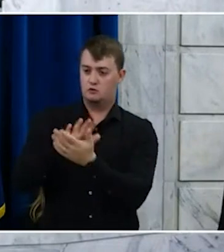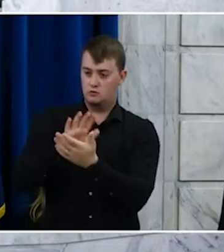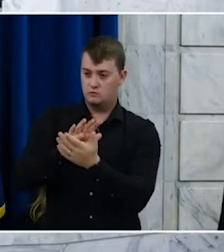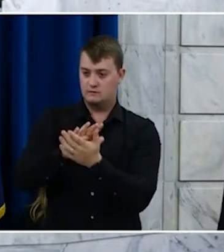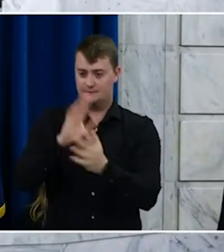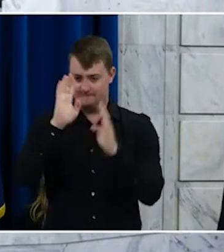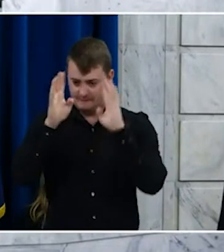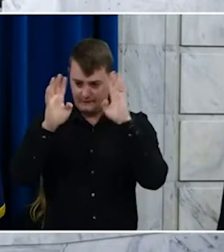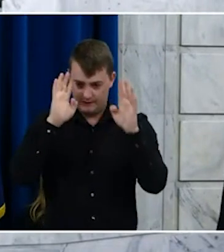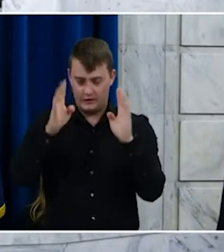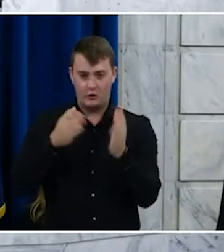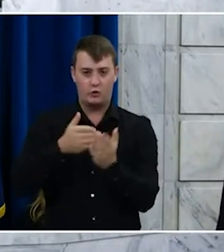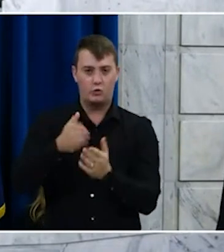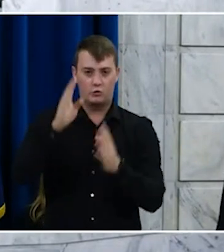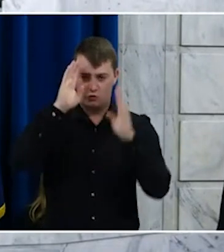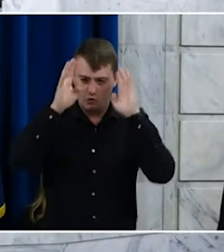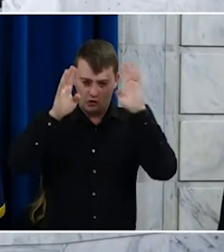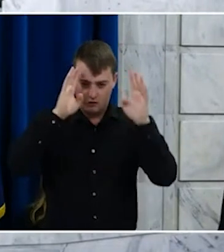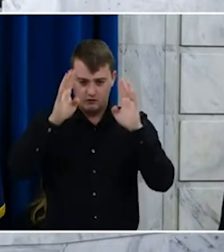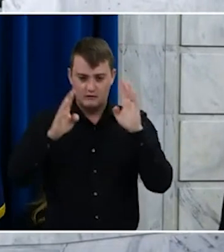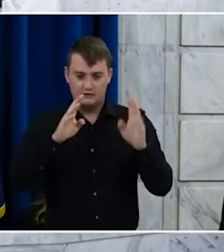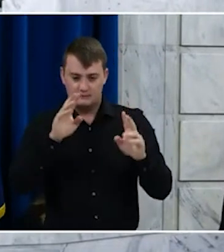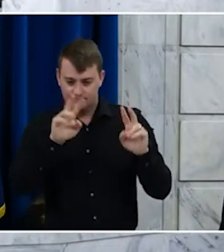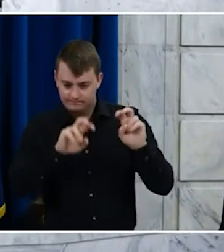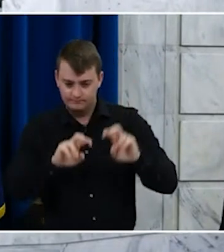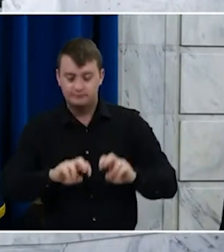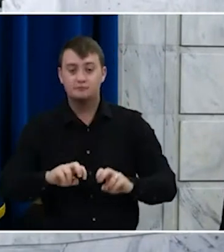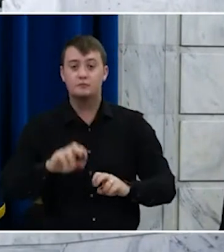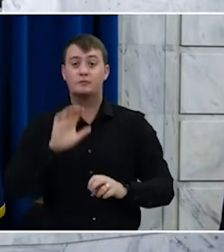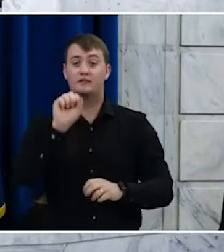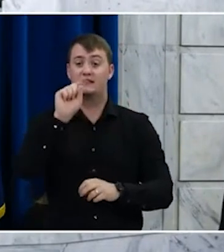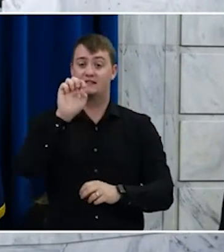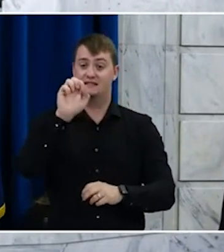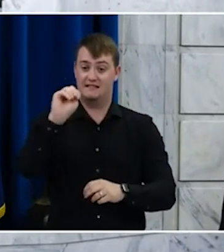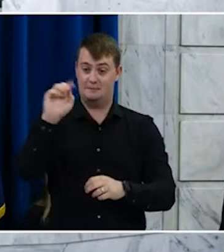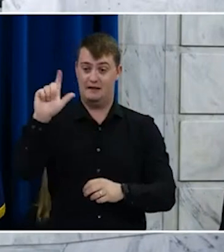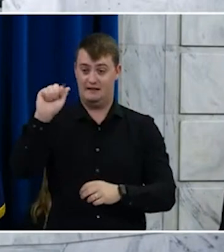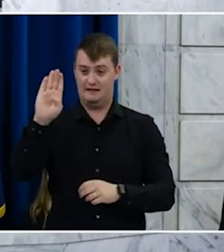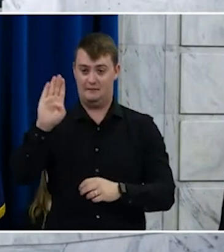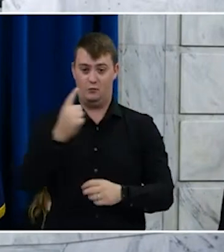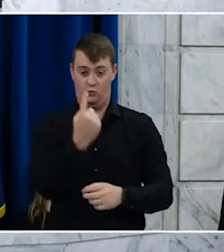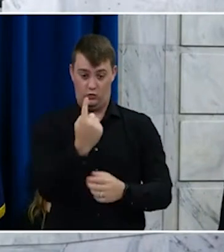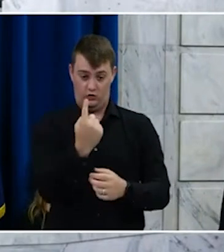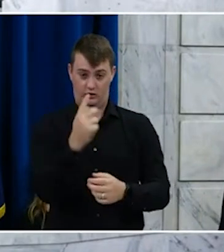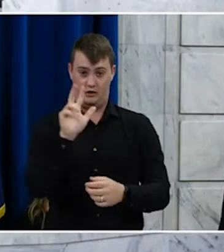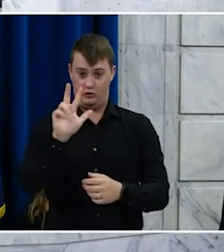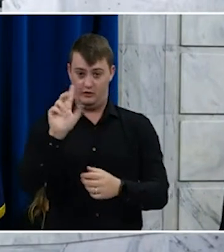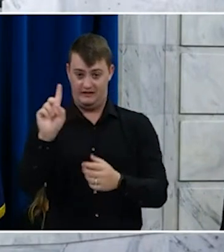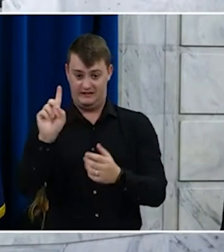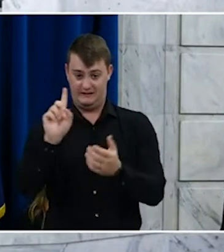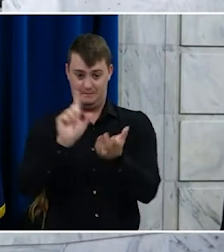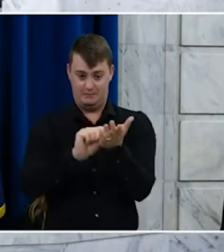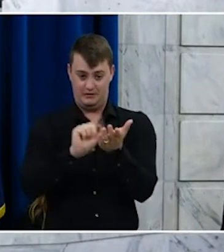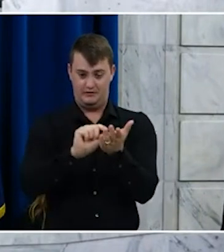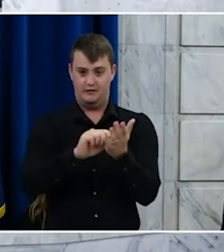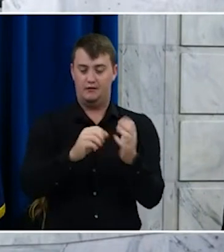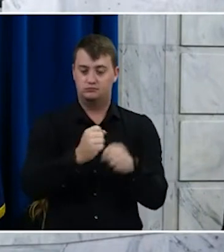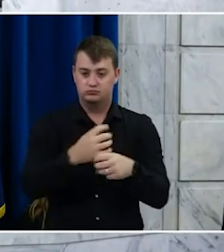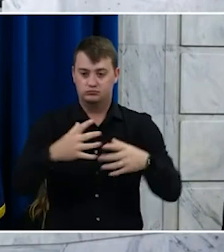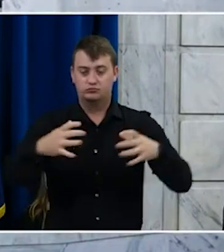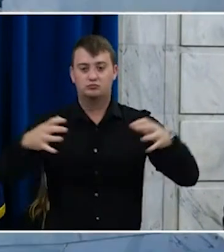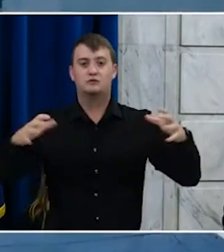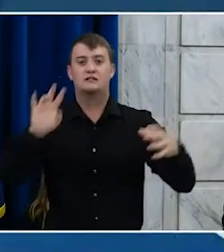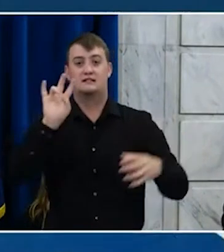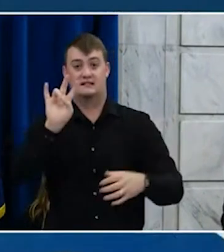curiosity and creation. His STEAM lab quickly grew from 1 3D printer to 7, and his students experience